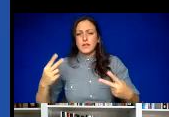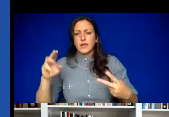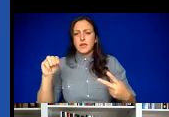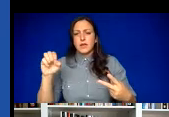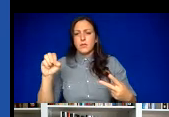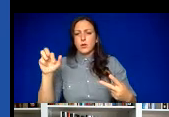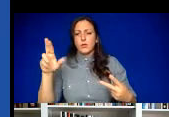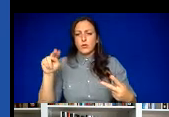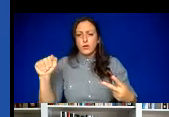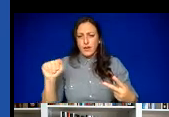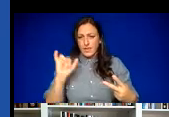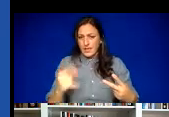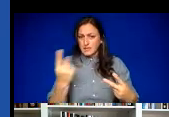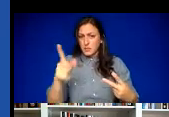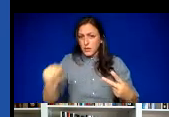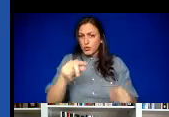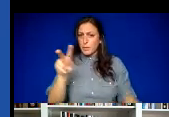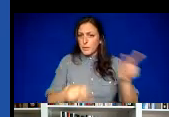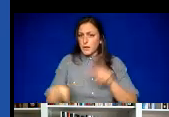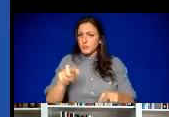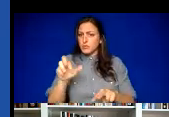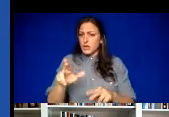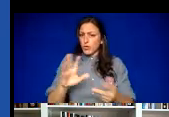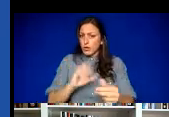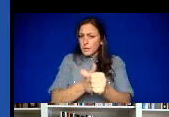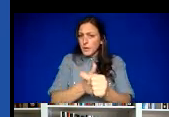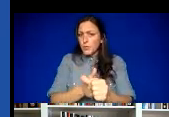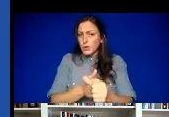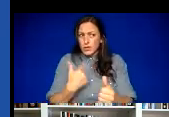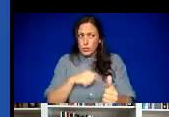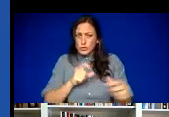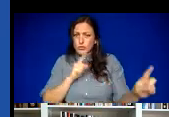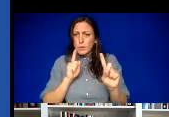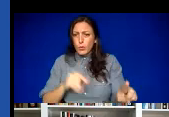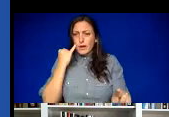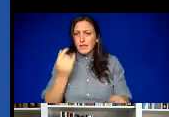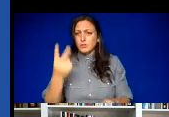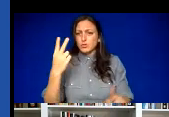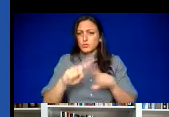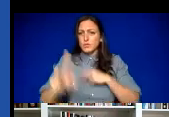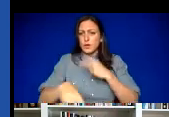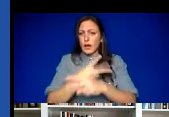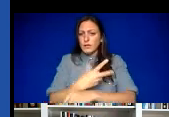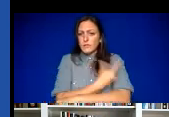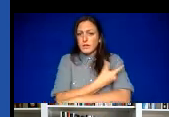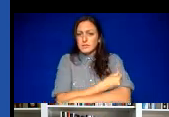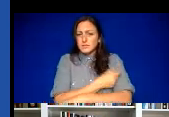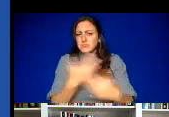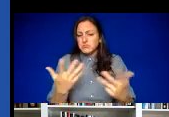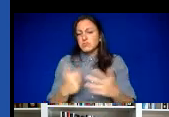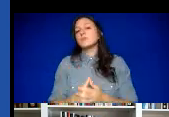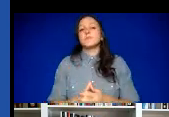is monitoring or keeping track of? Does it need to be reported? We